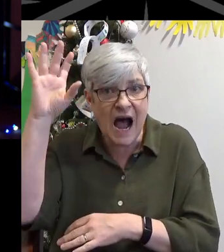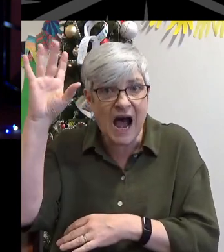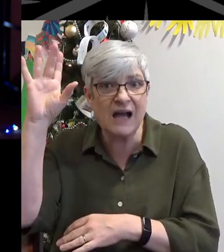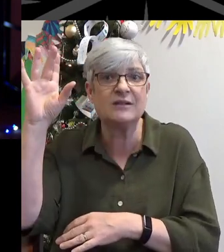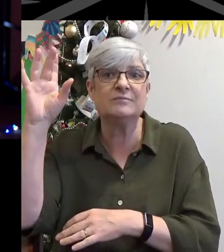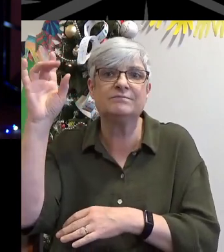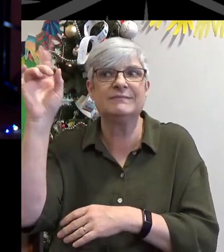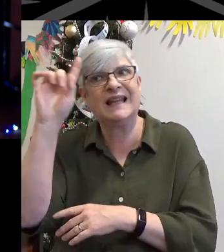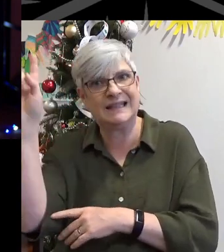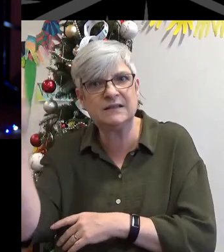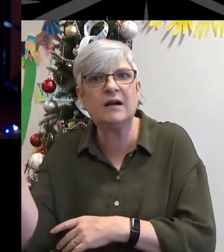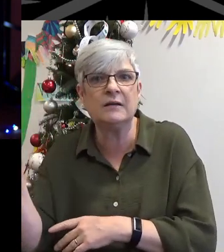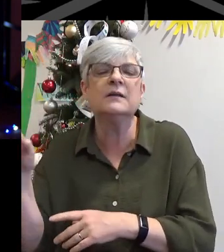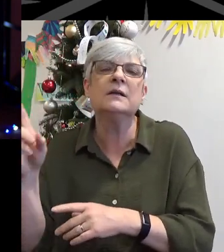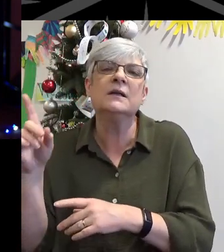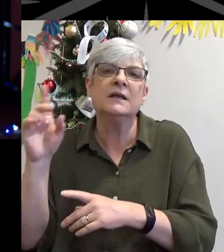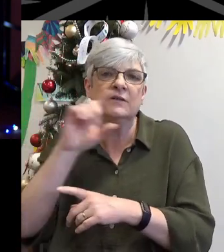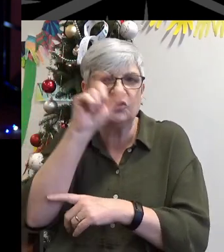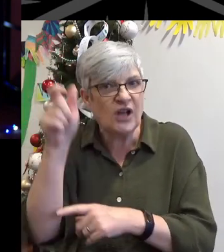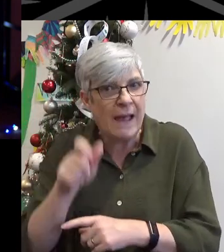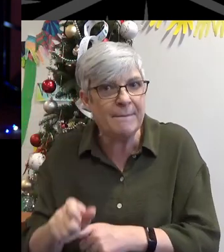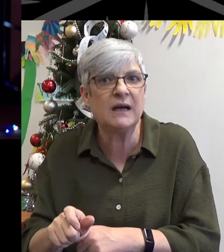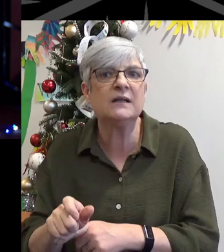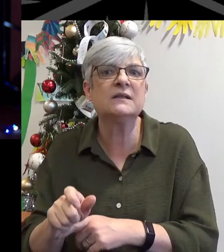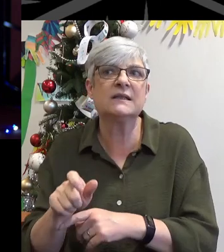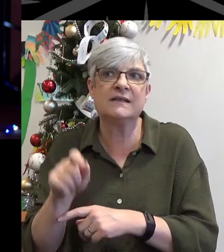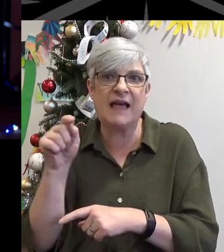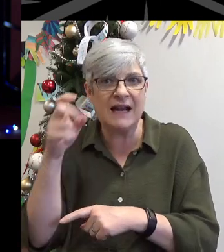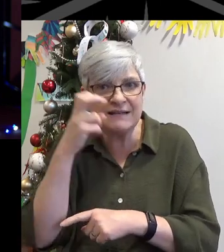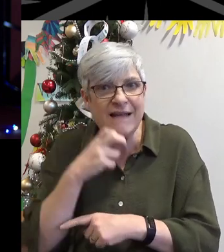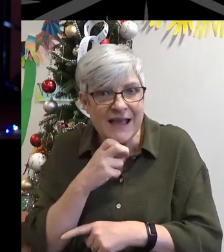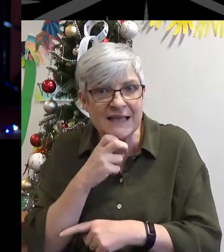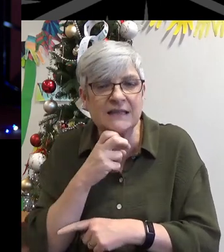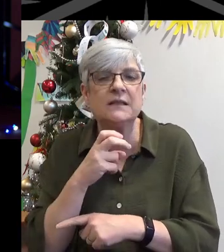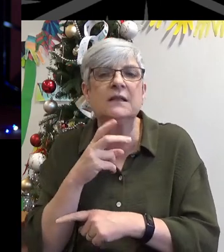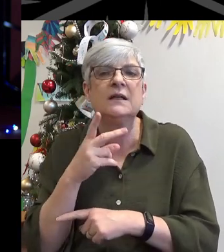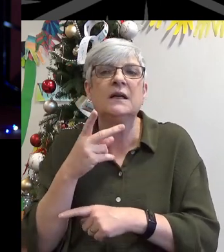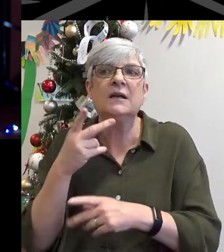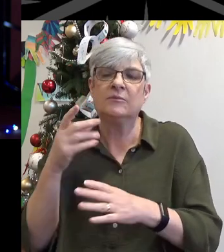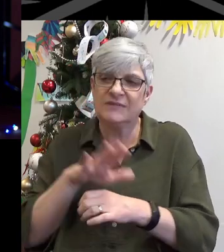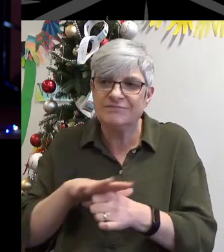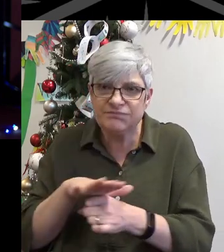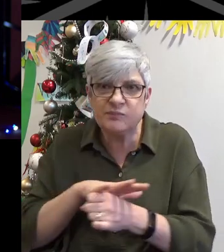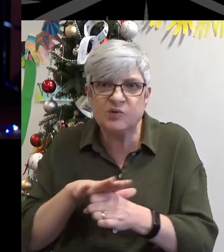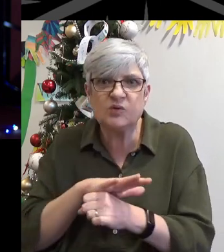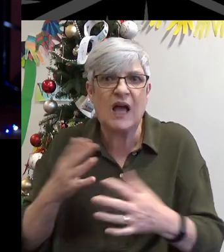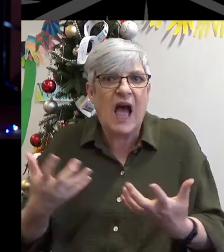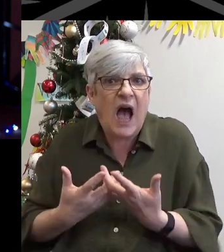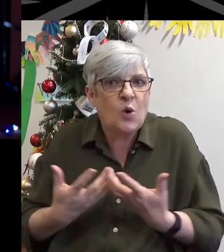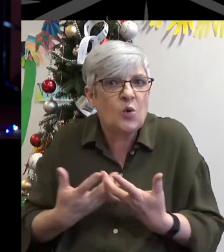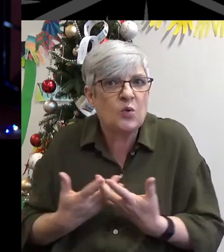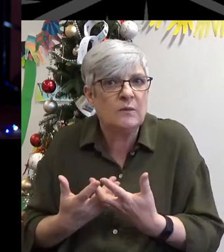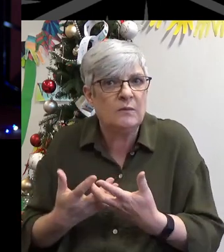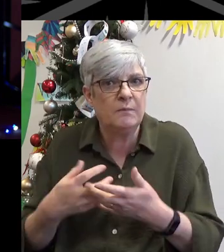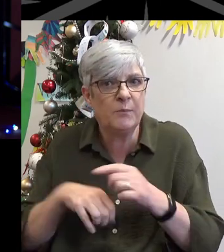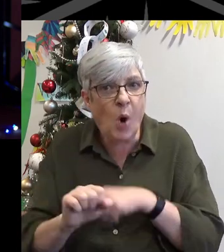bit later, the shepherds on the night where he was born, the circumstances around how he was